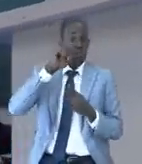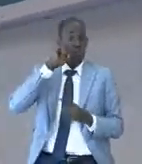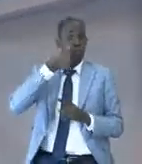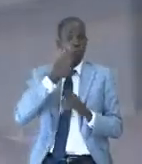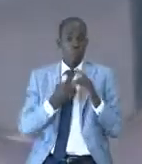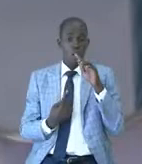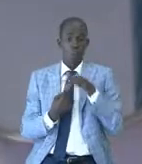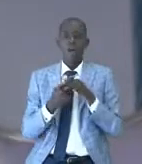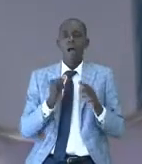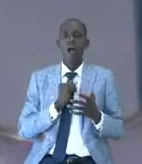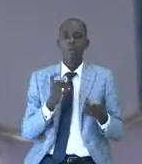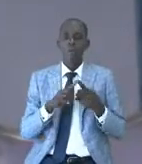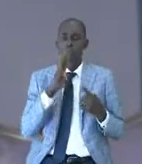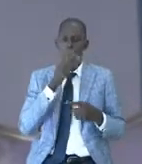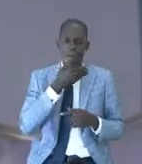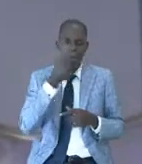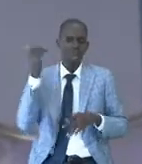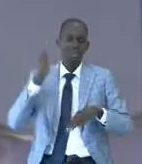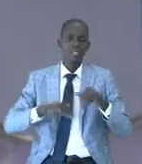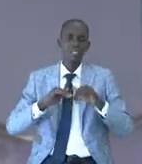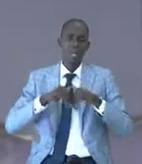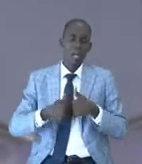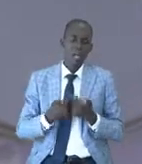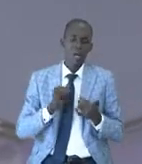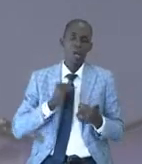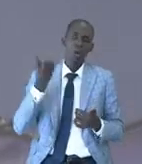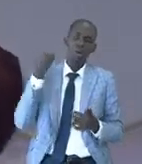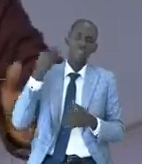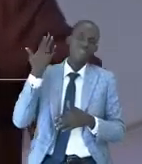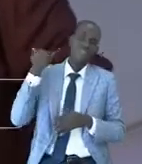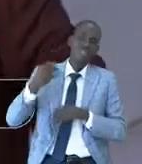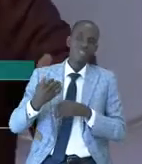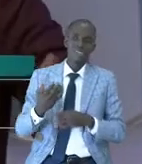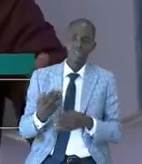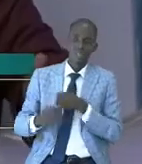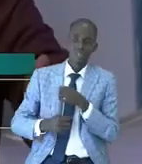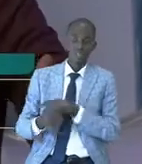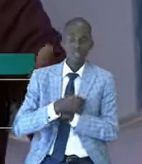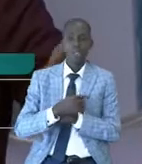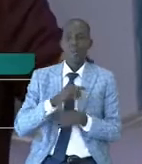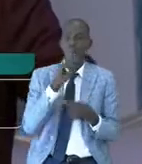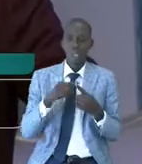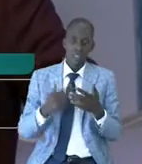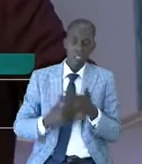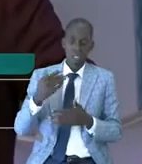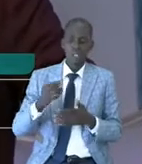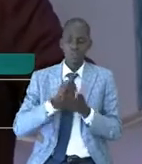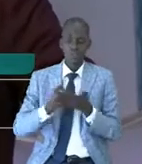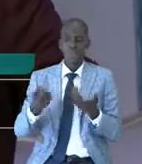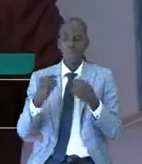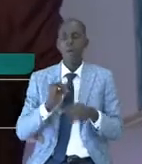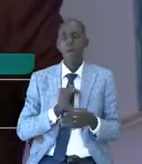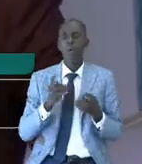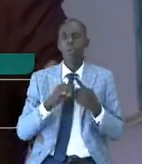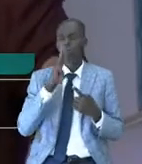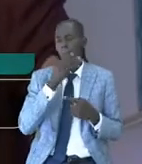to be better than what I was the previous day. And when the next week comes, I want to be better than what